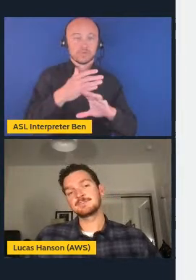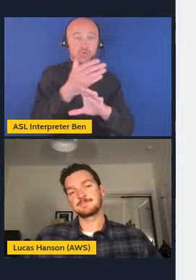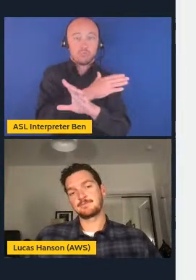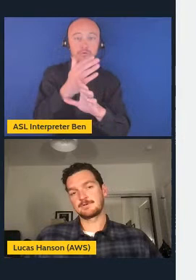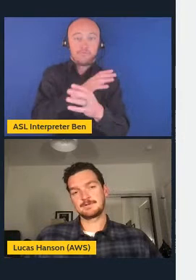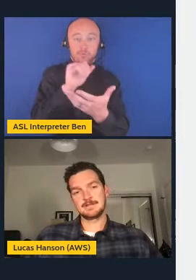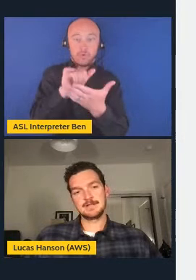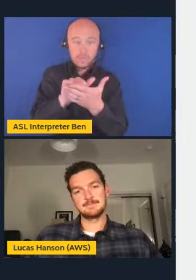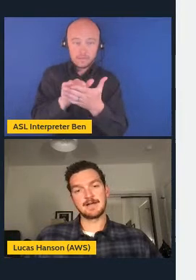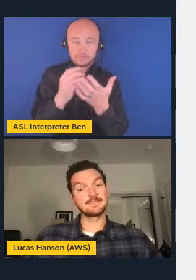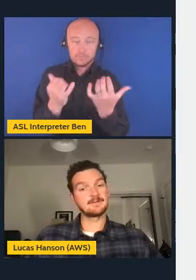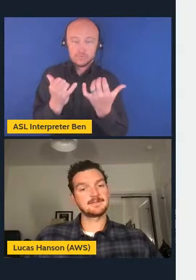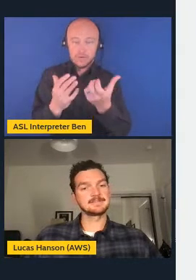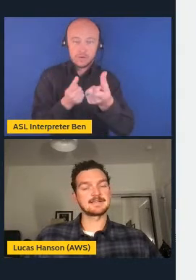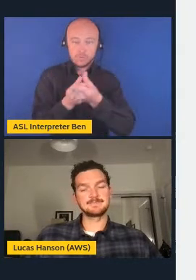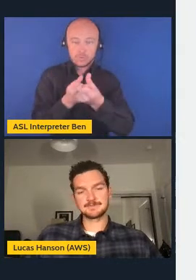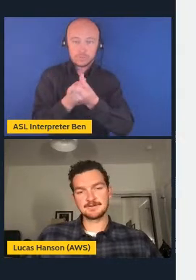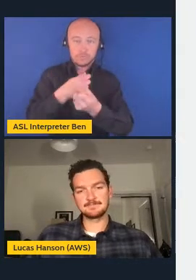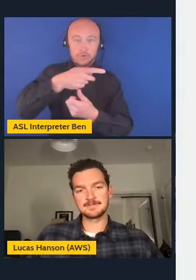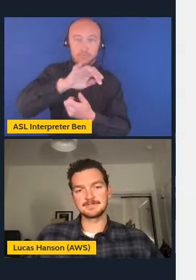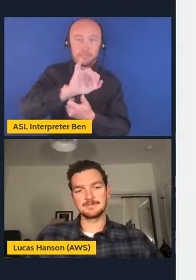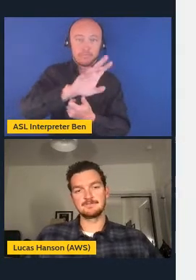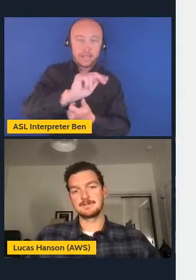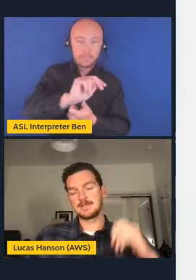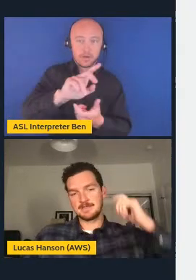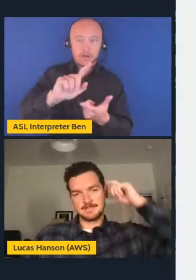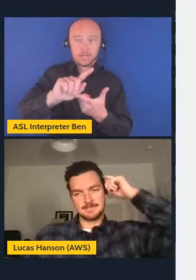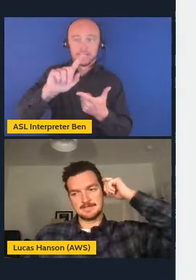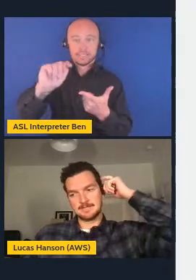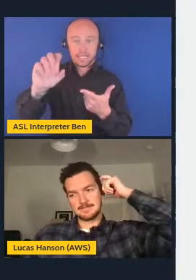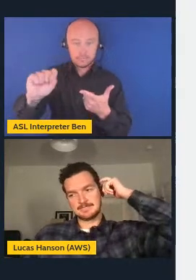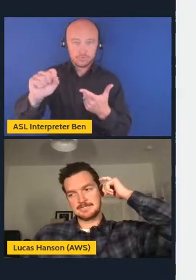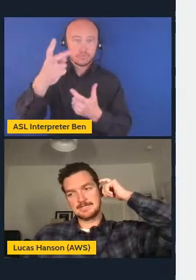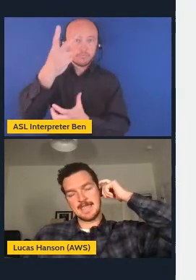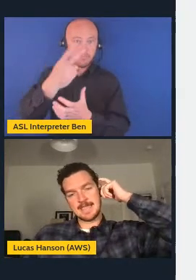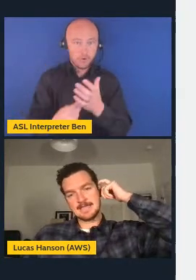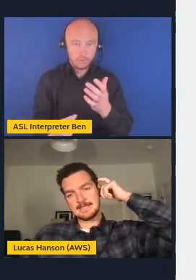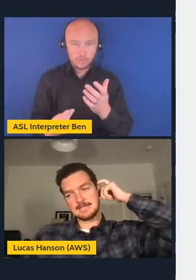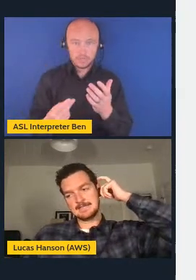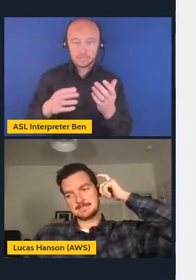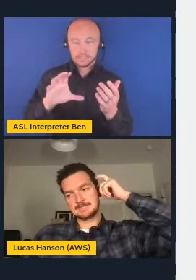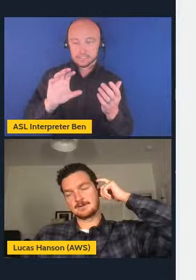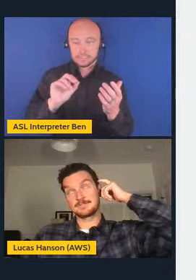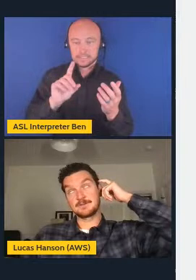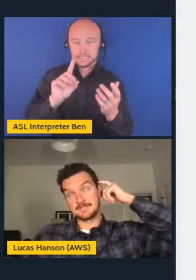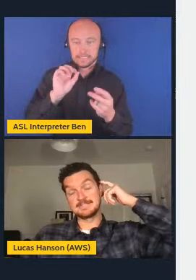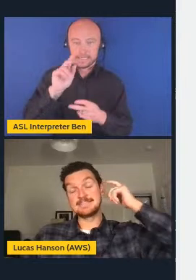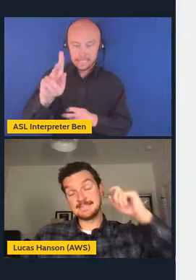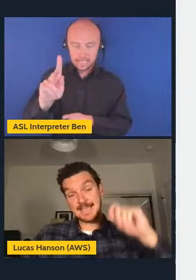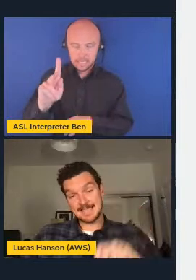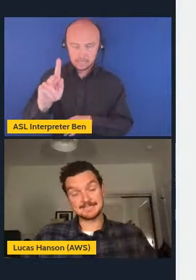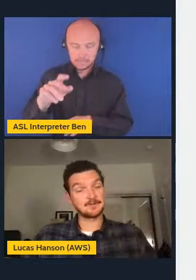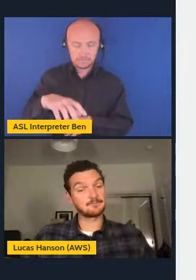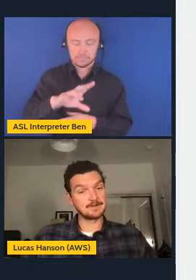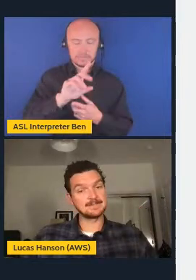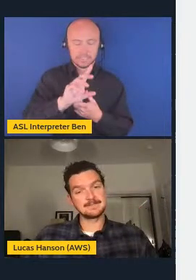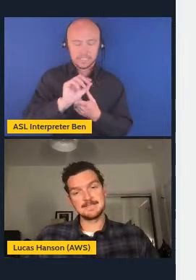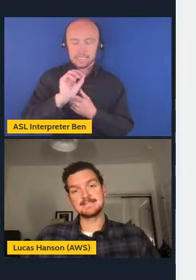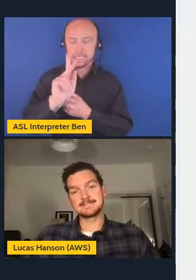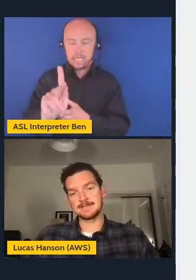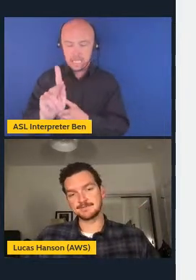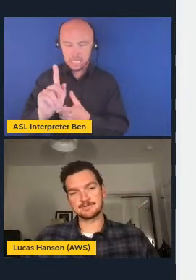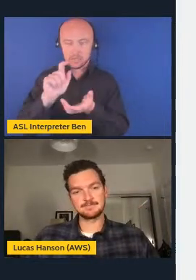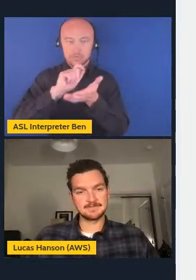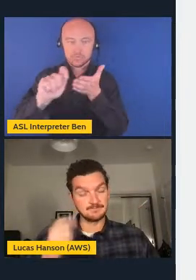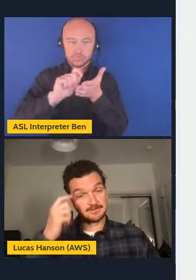now we support Python and TypeScript. So the DDK is all written